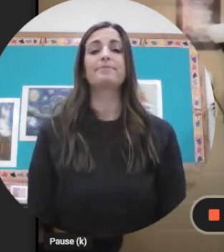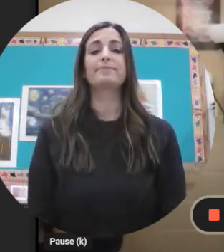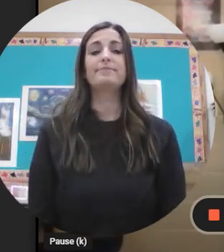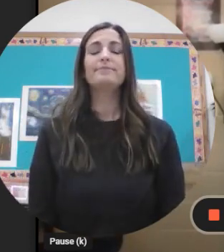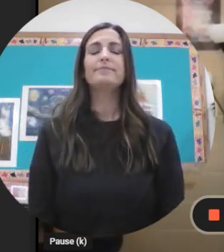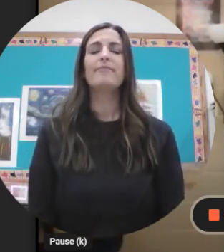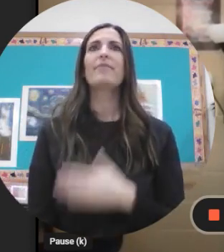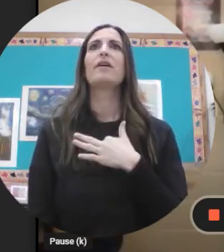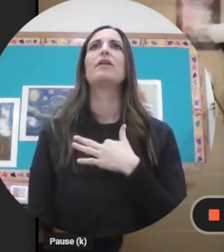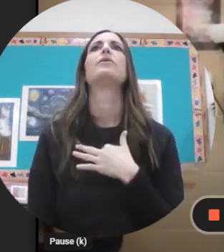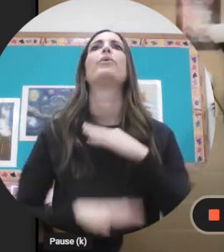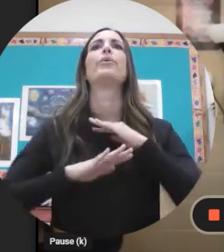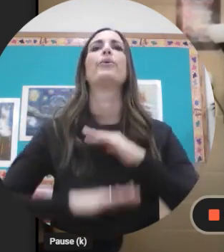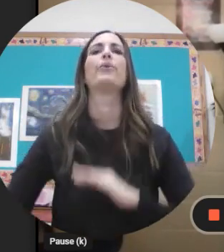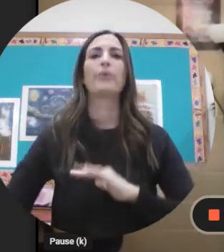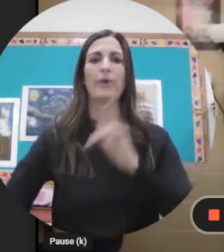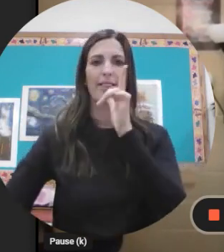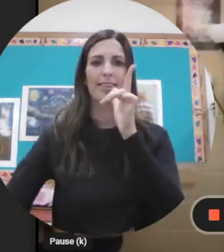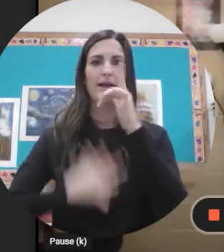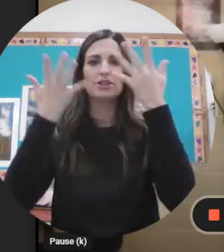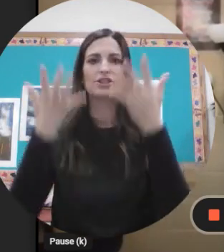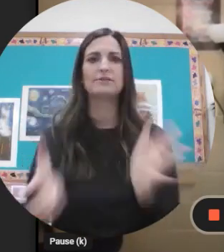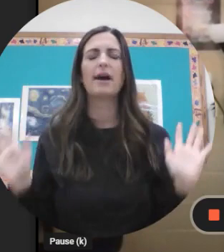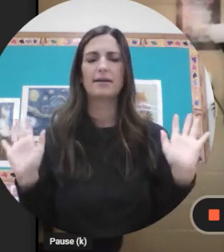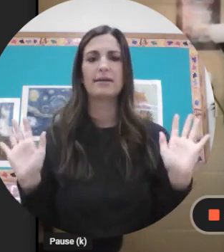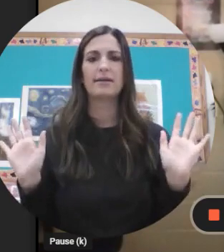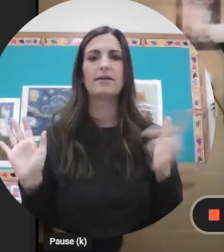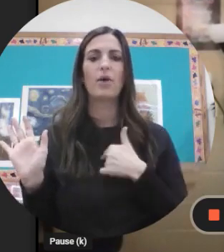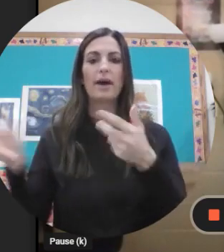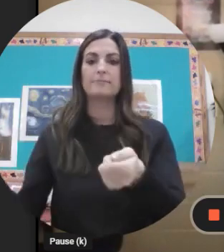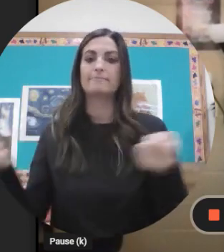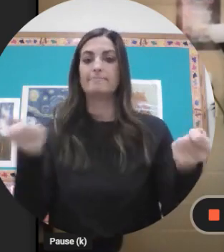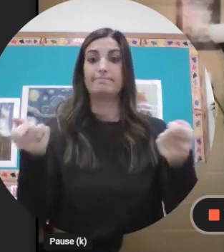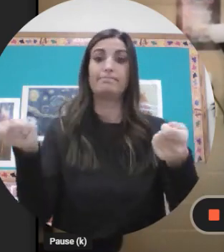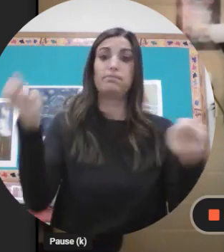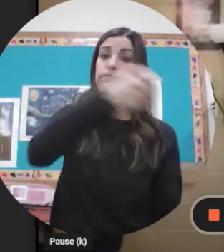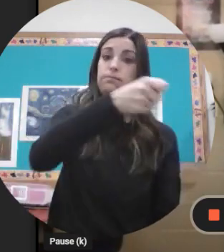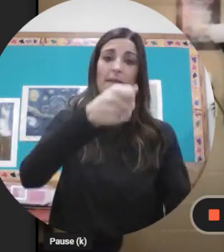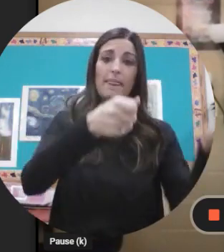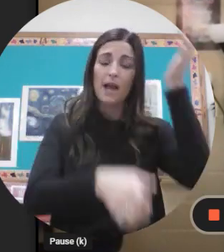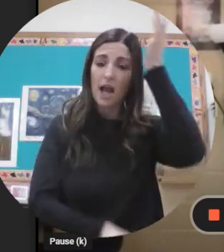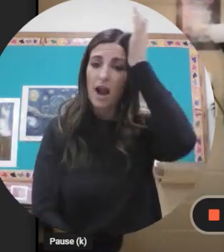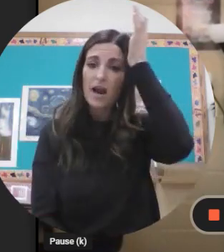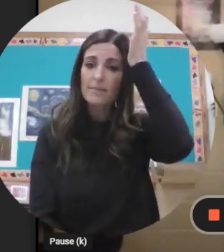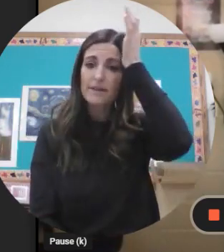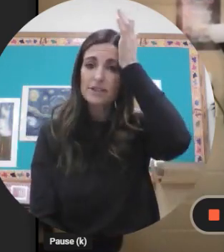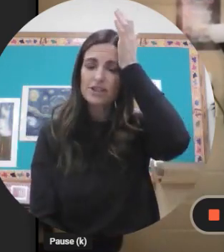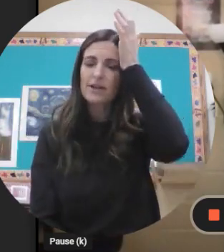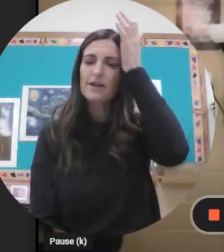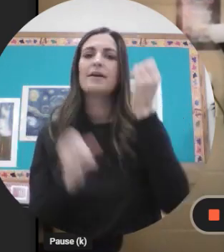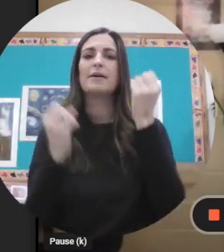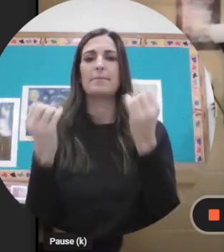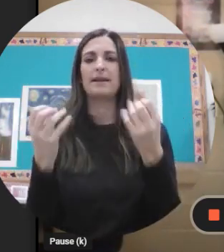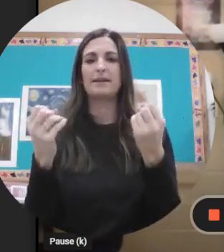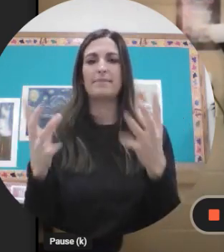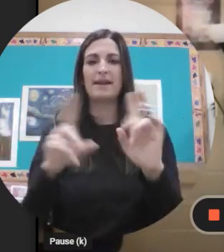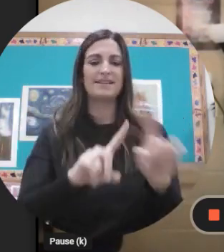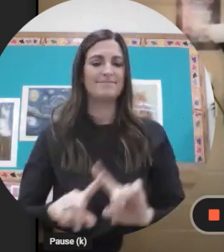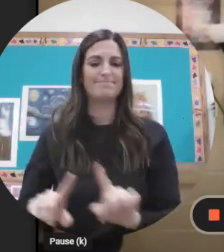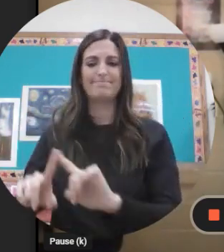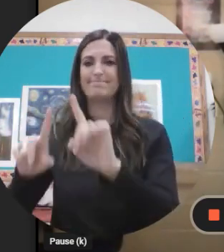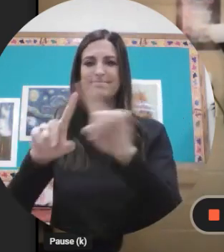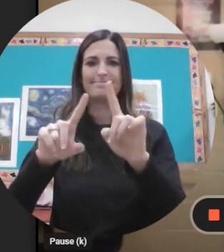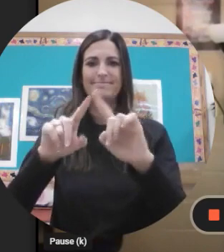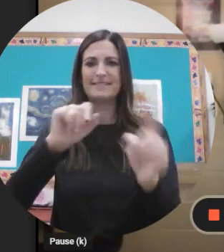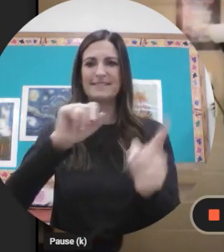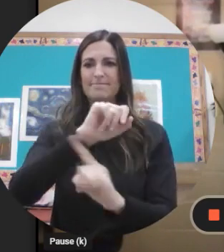lunch was over that I was one of the first kids to take their trays to the trash cans. There were several different colored cans next to bins of soapy